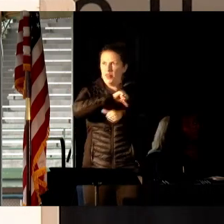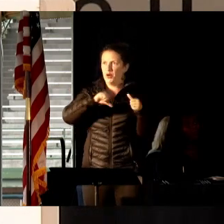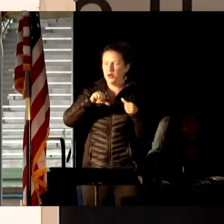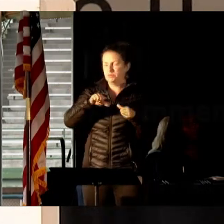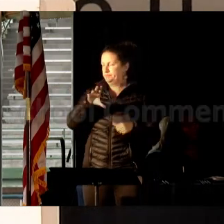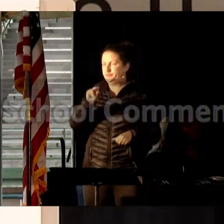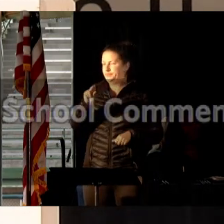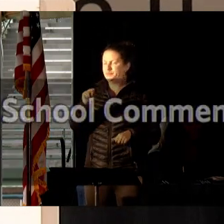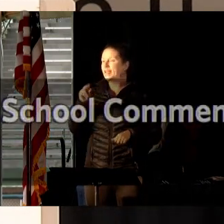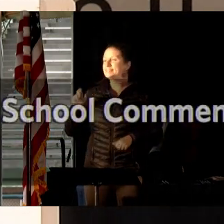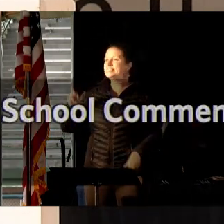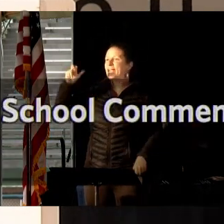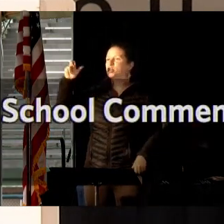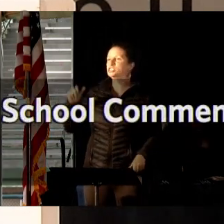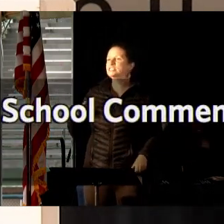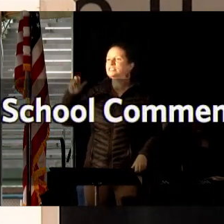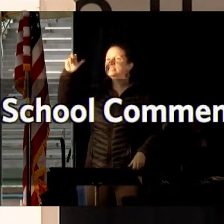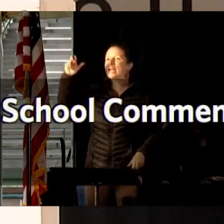stairs.